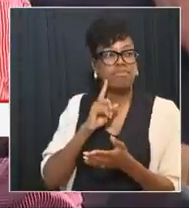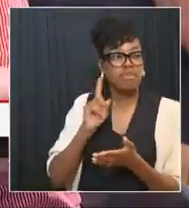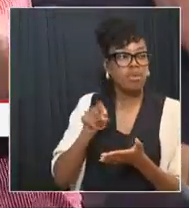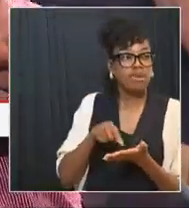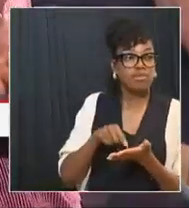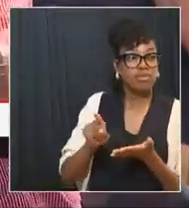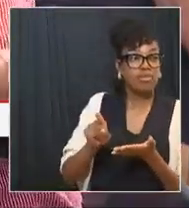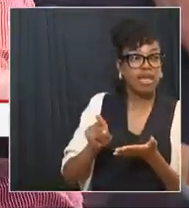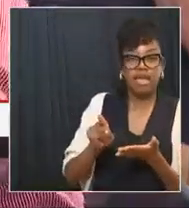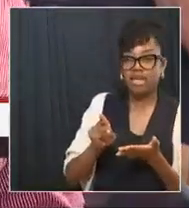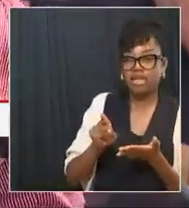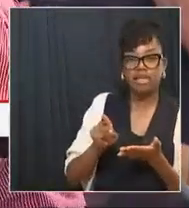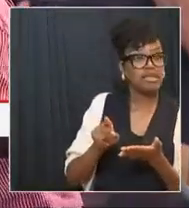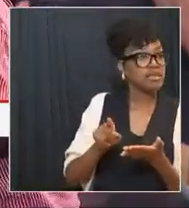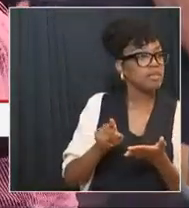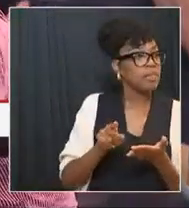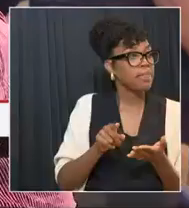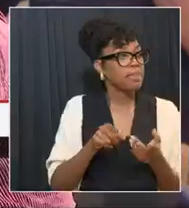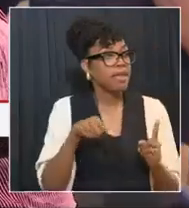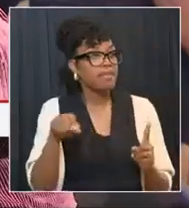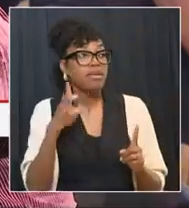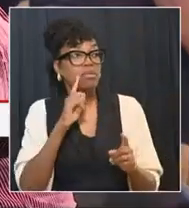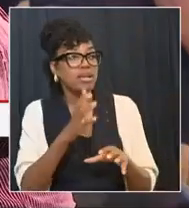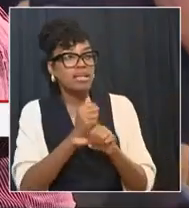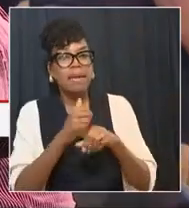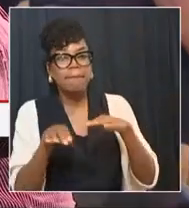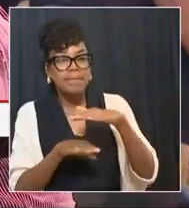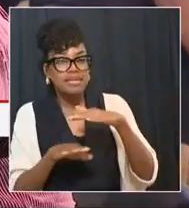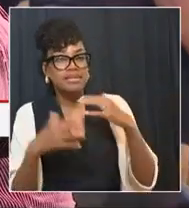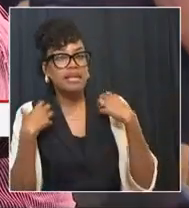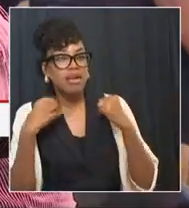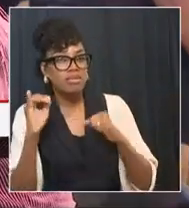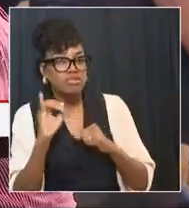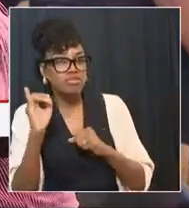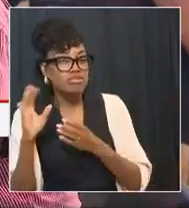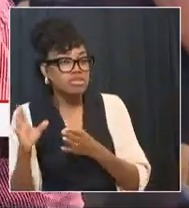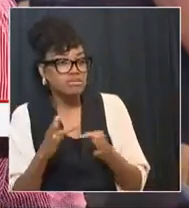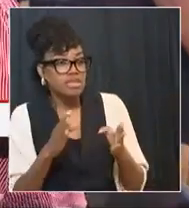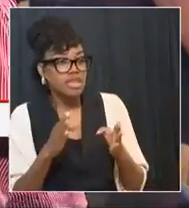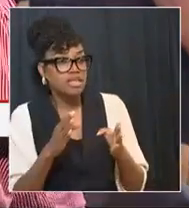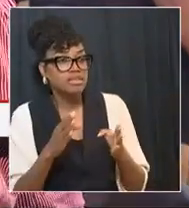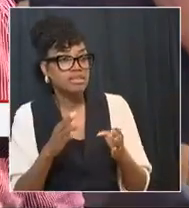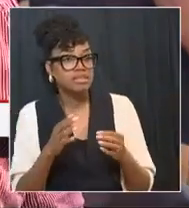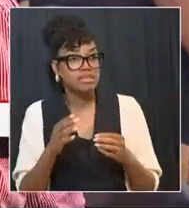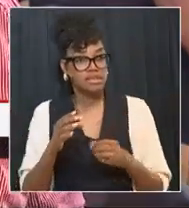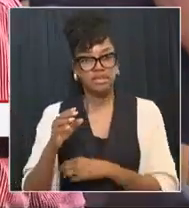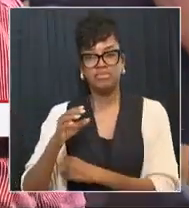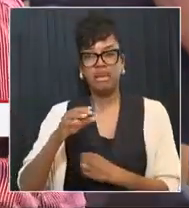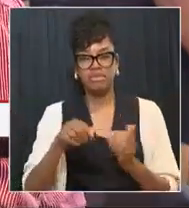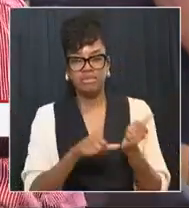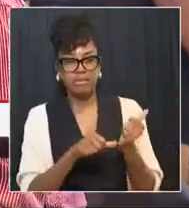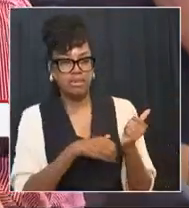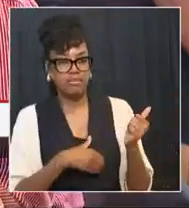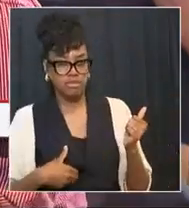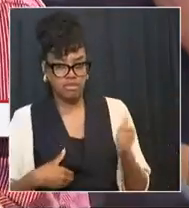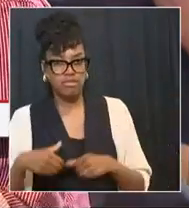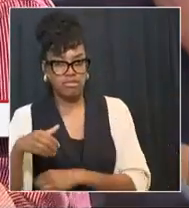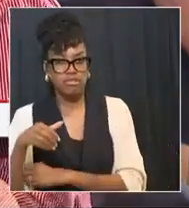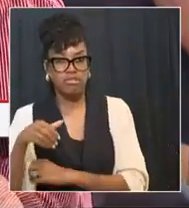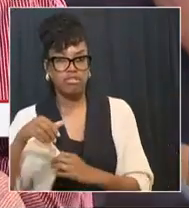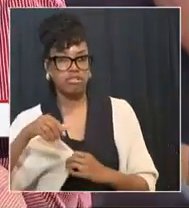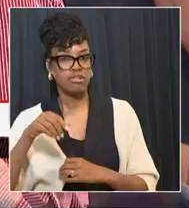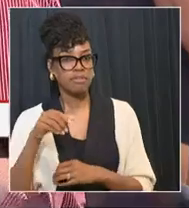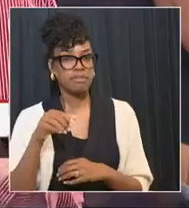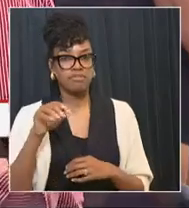plan, it may be designed in a way where their costs are negligible. But my question is, okay, go ahead with your question.